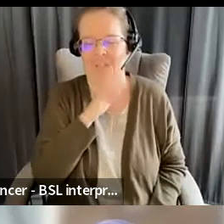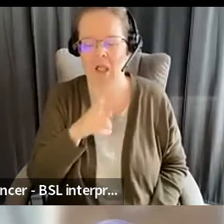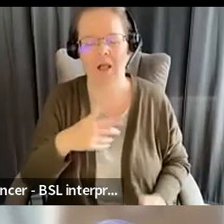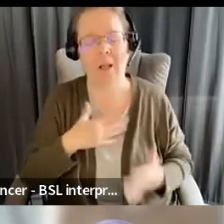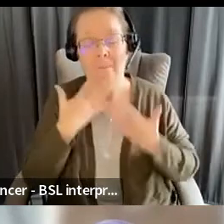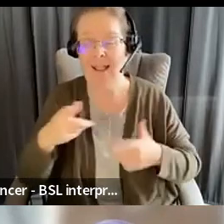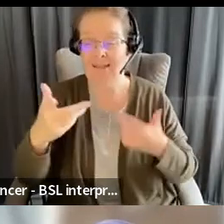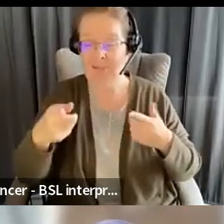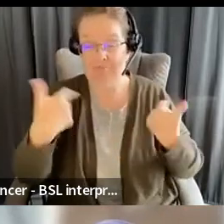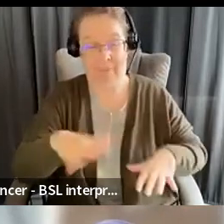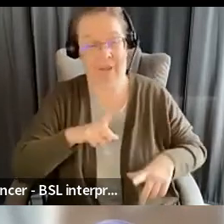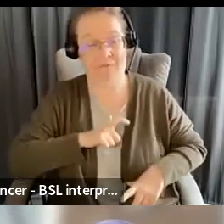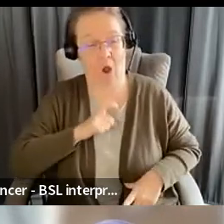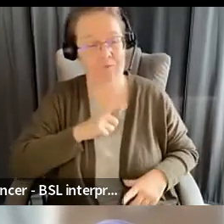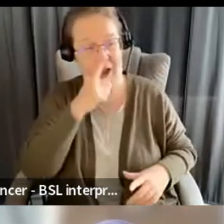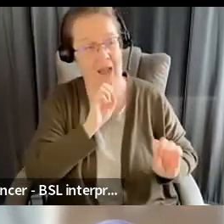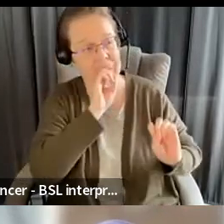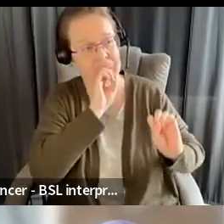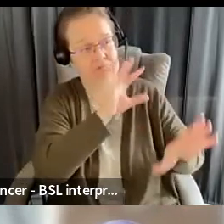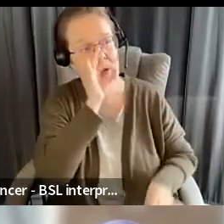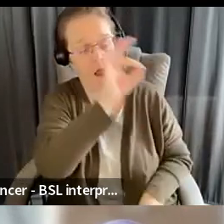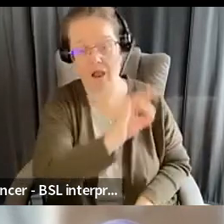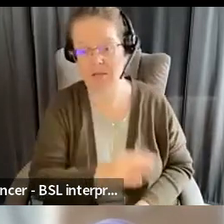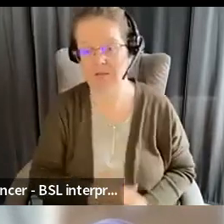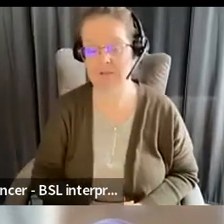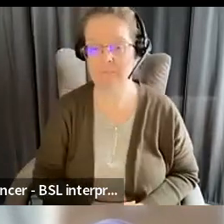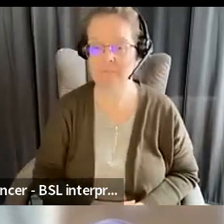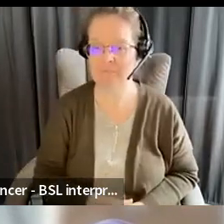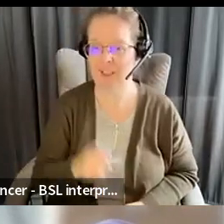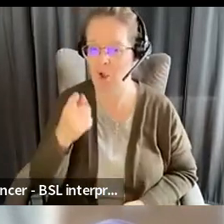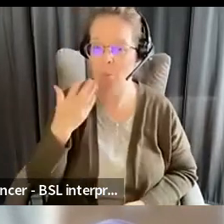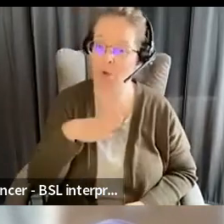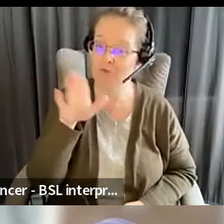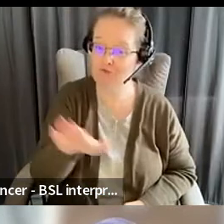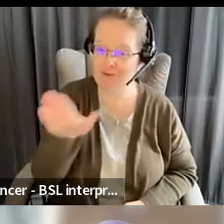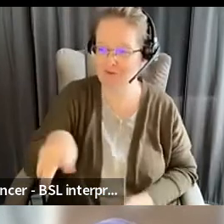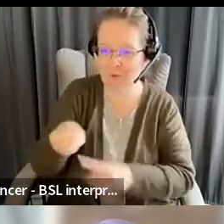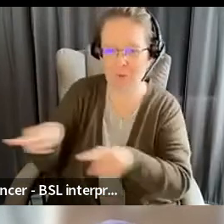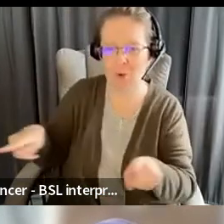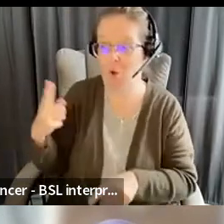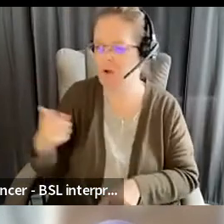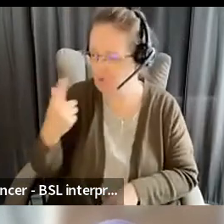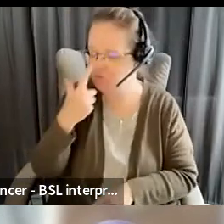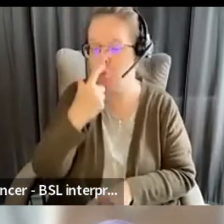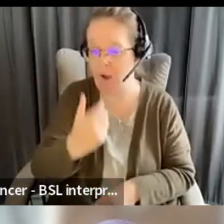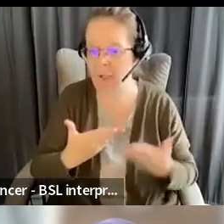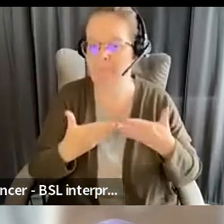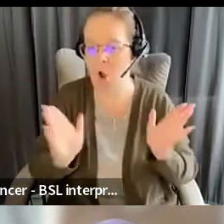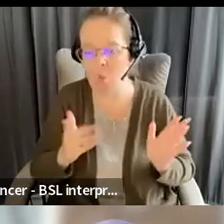comfortable to ask. And I'm guessing you want to reassure people that people can talk about